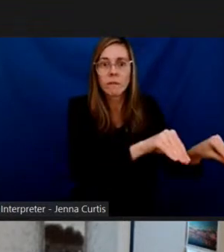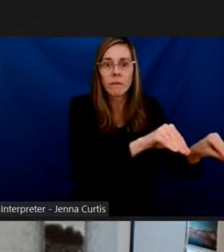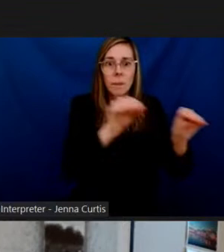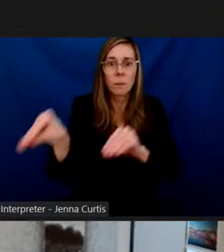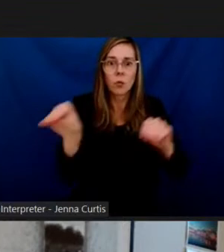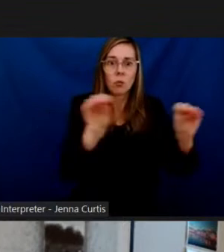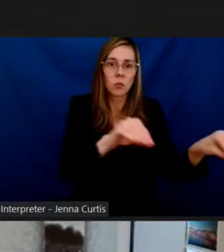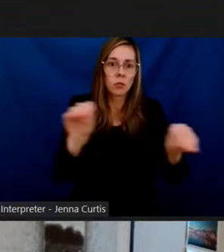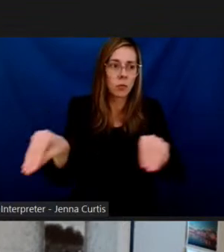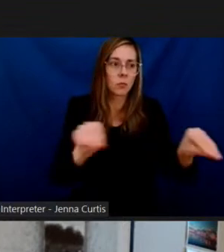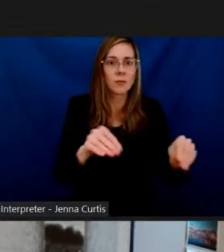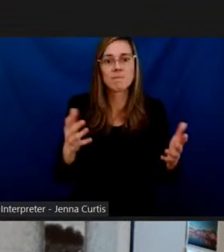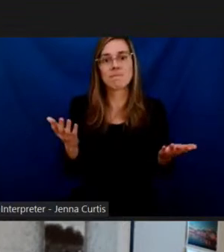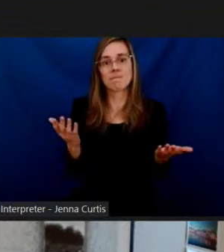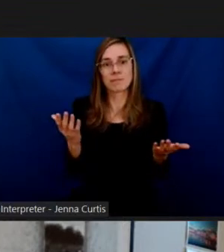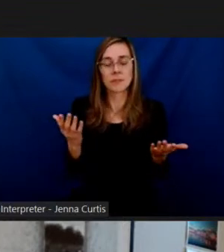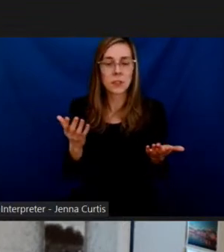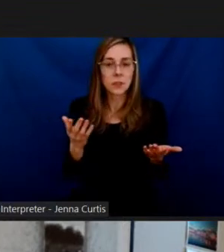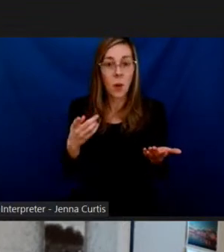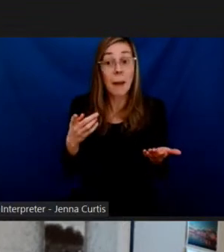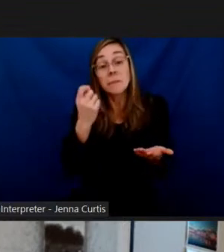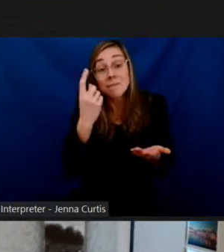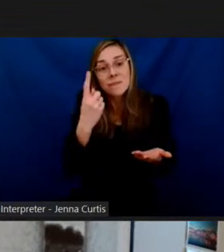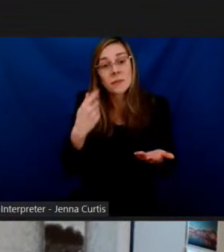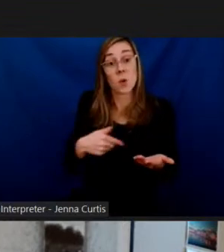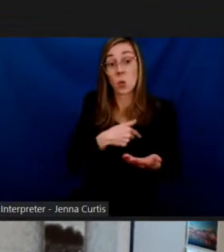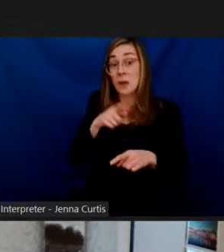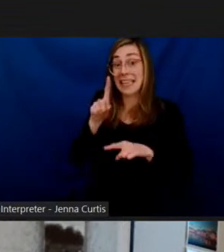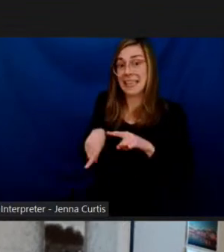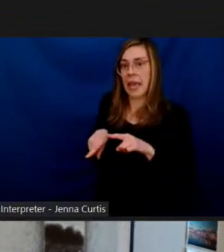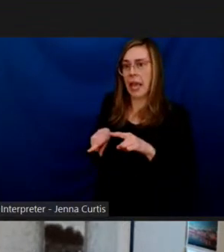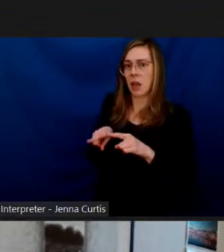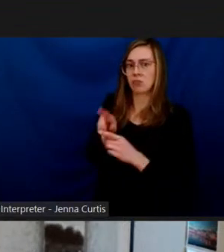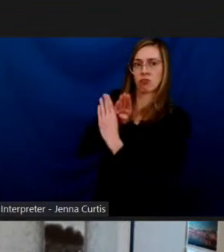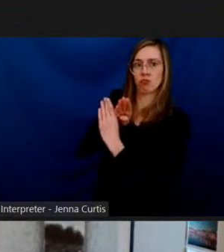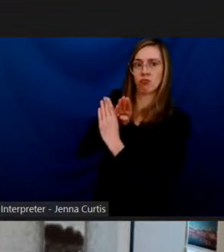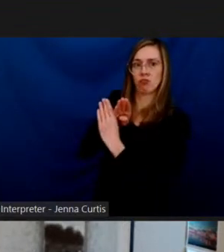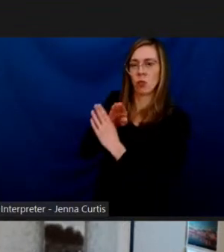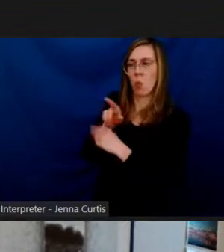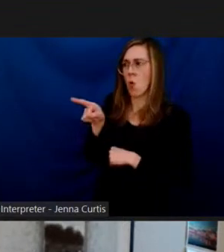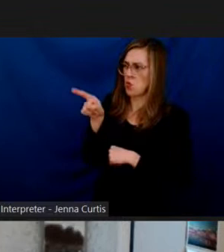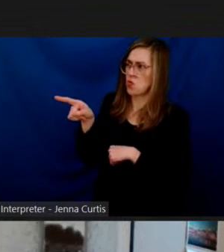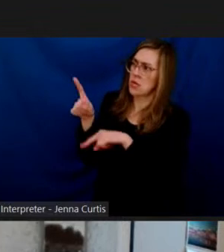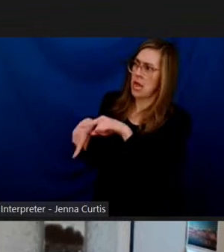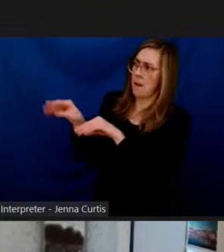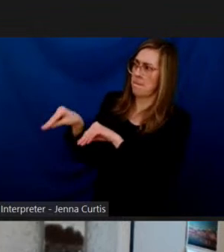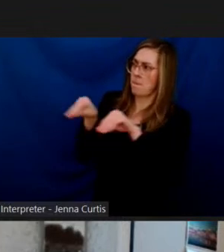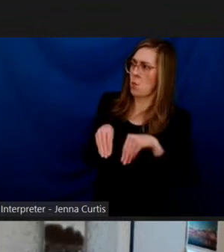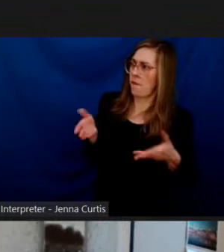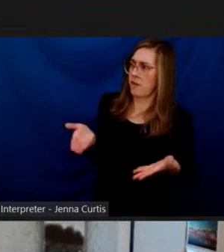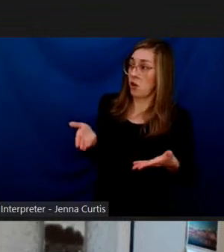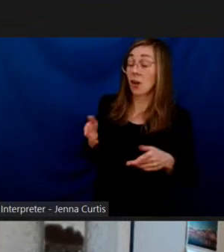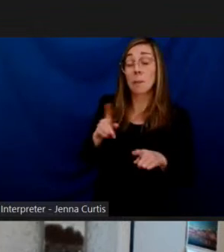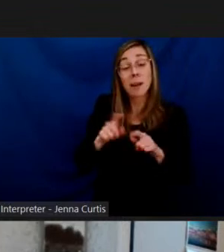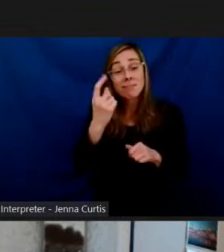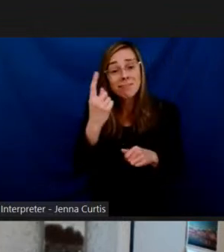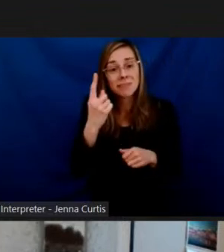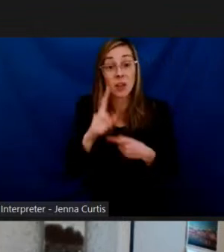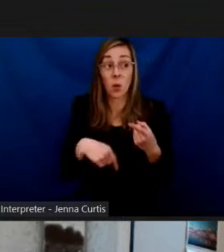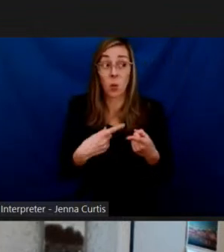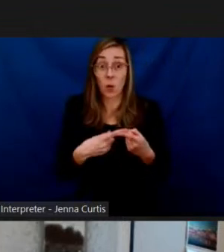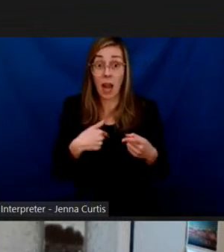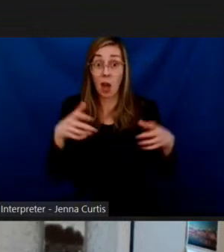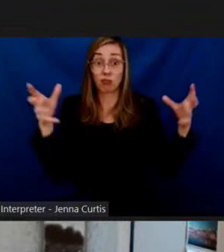from coming from other communities. But I can tell you, when I get together with other mayors, particularly on the West Coast, we're all